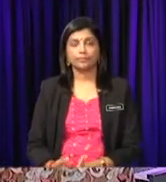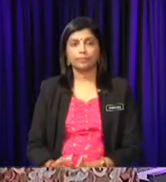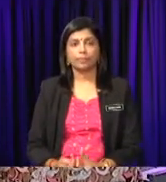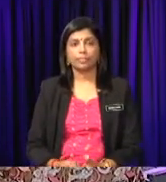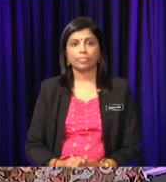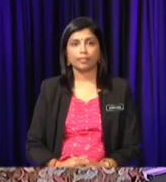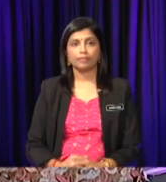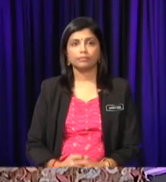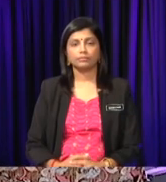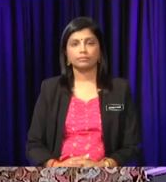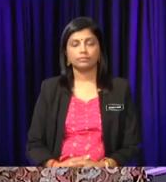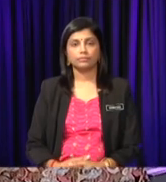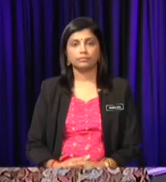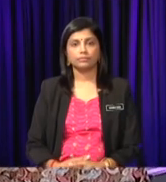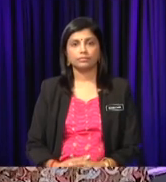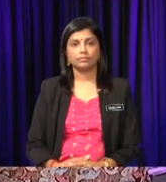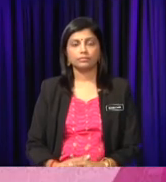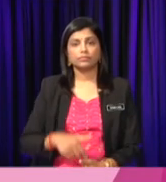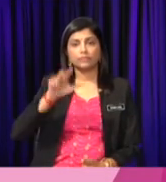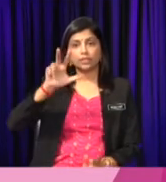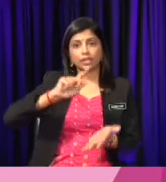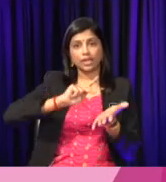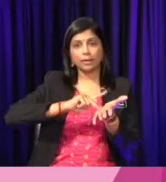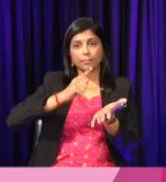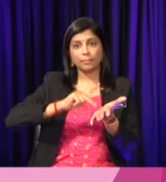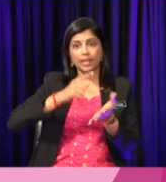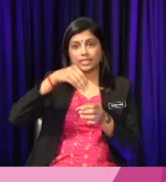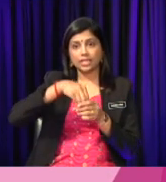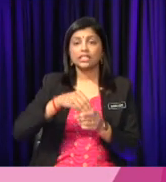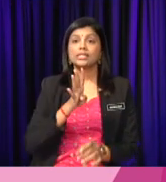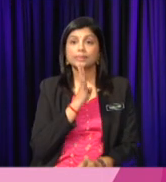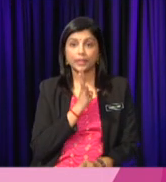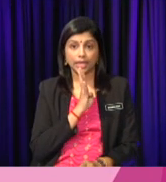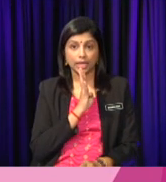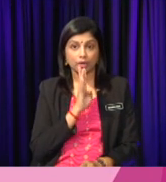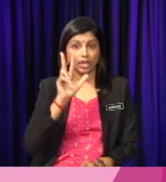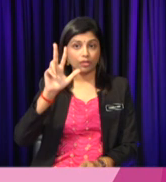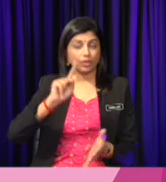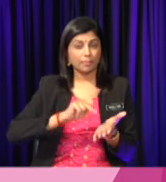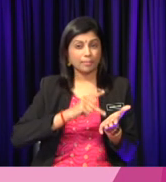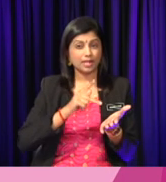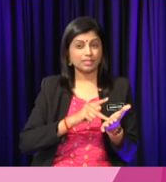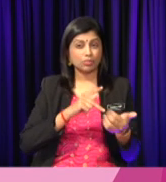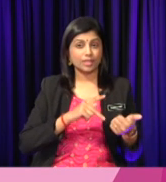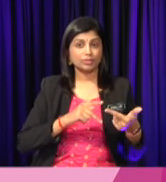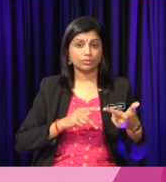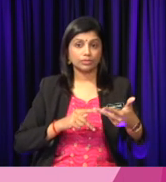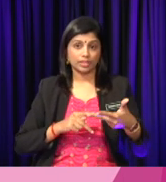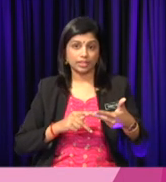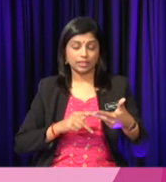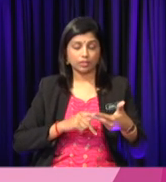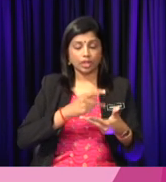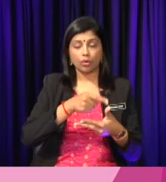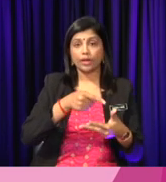here, there will be three parts in the speaking exam, okay? The total time that should